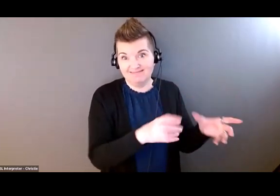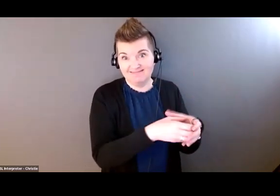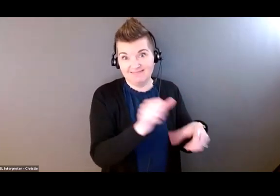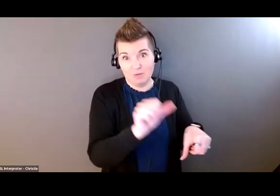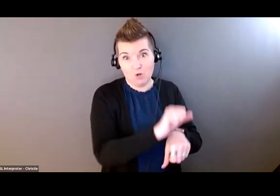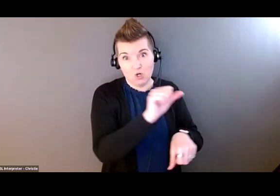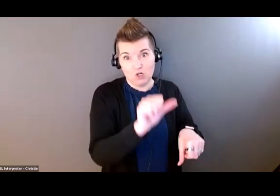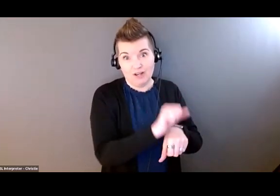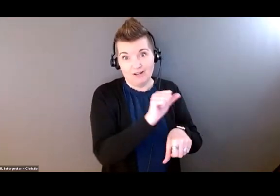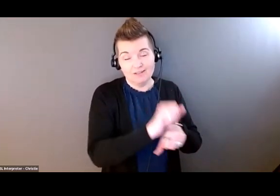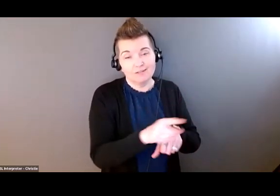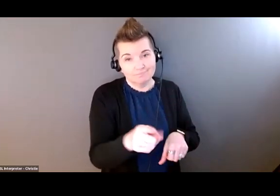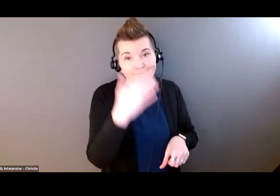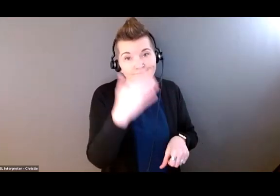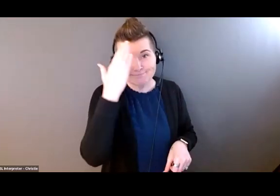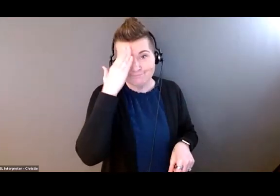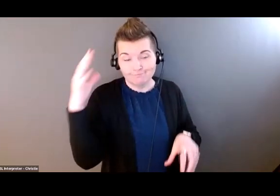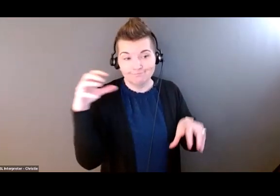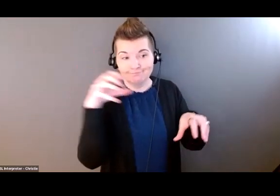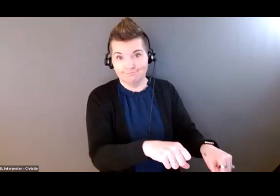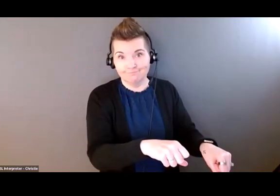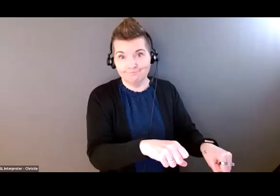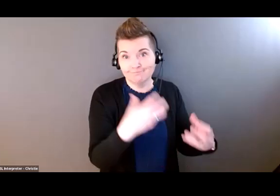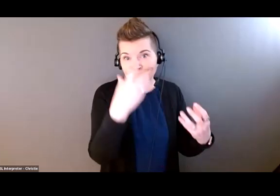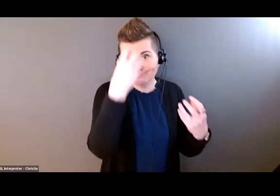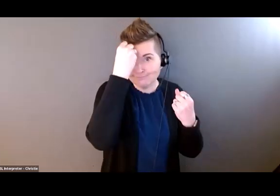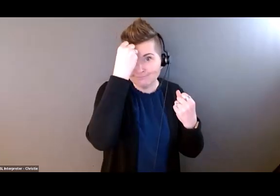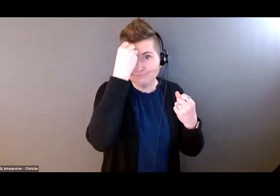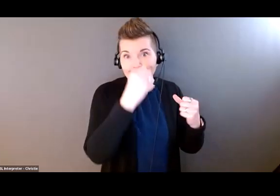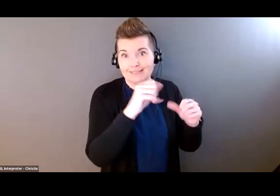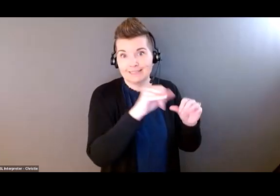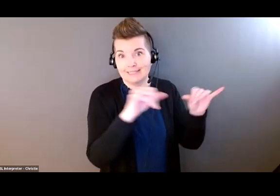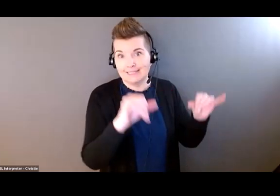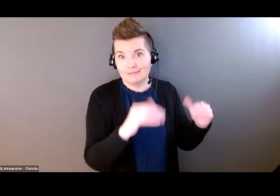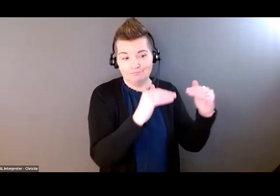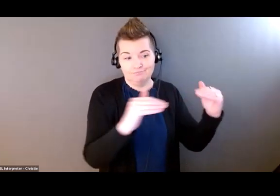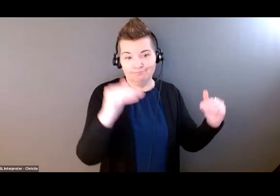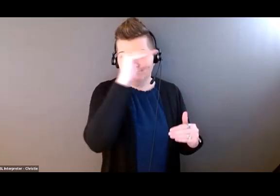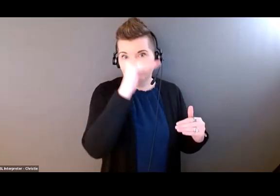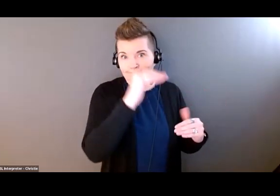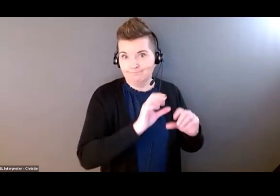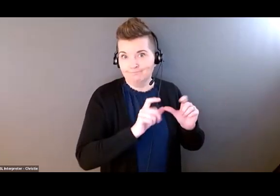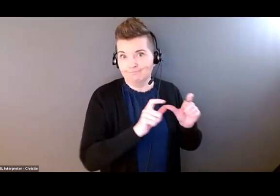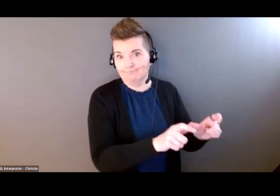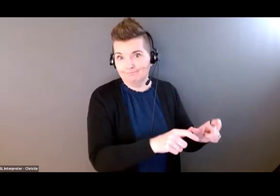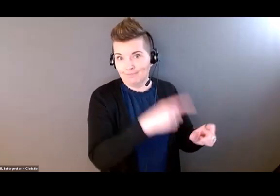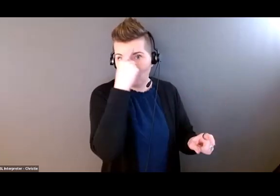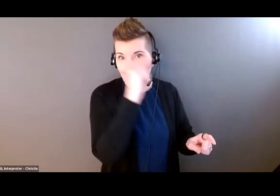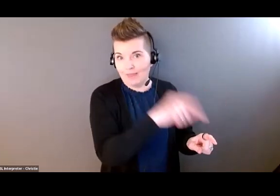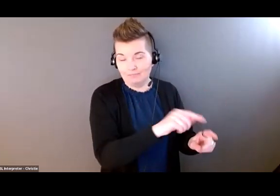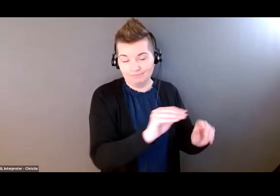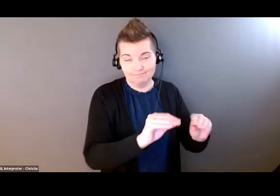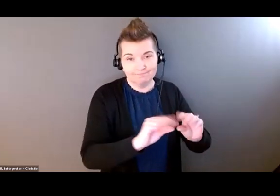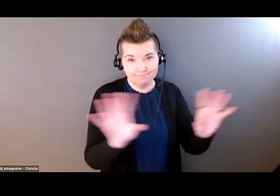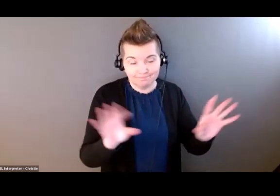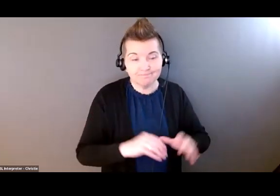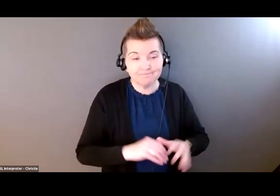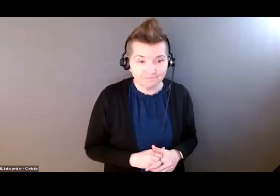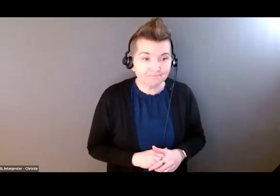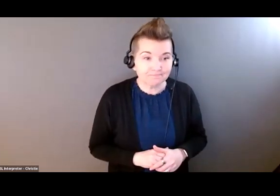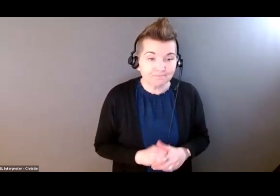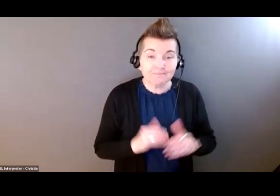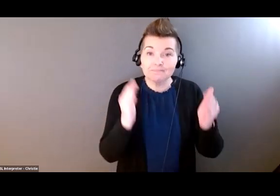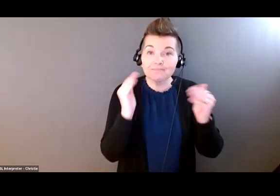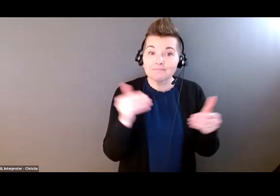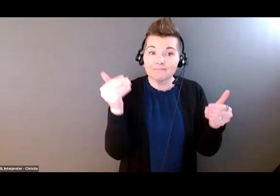about 6.8% of Alberta's population, so those are realities deeply connected to colonization and systematic